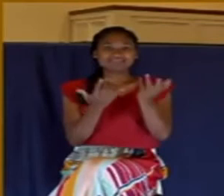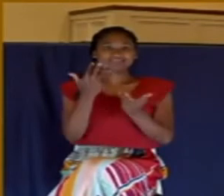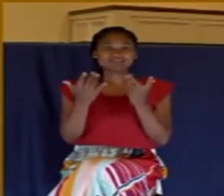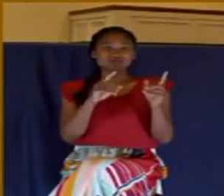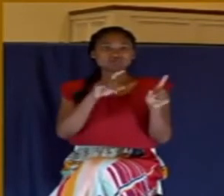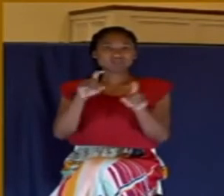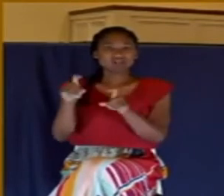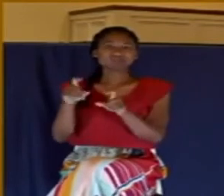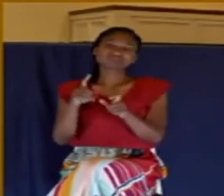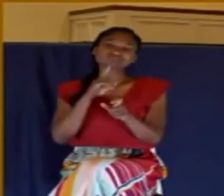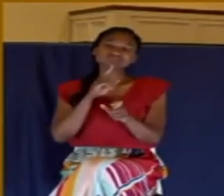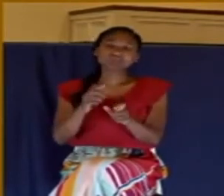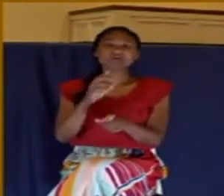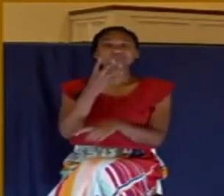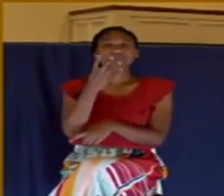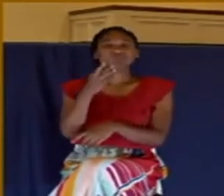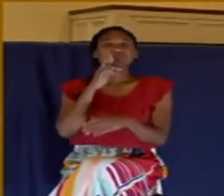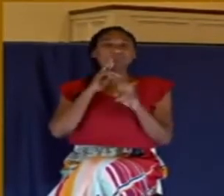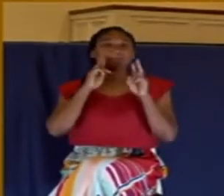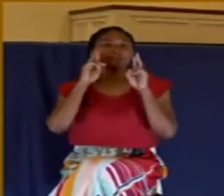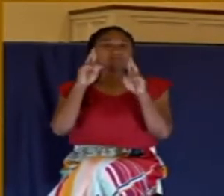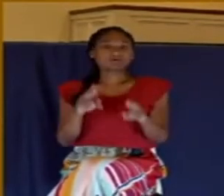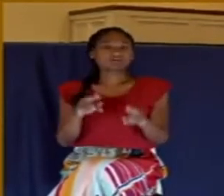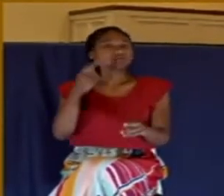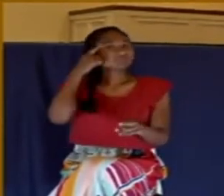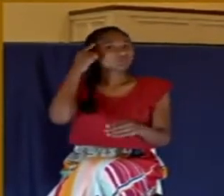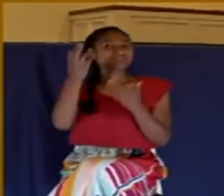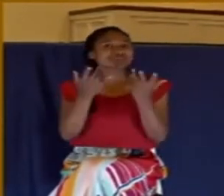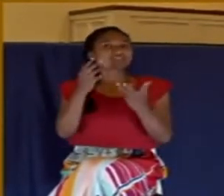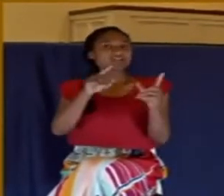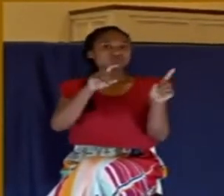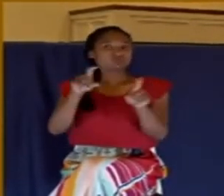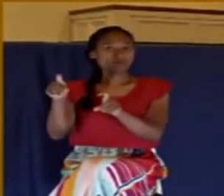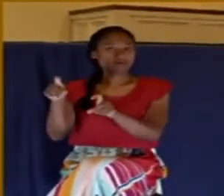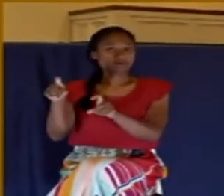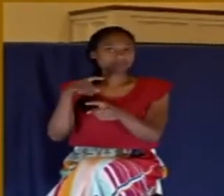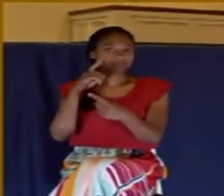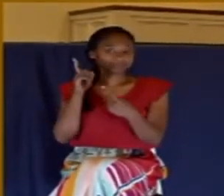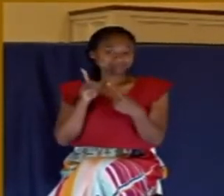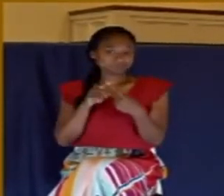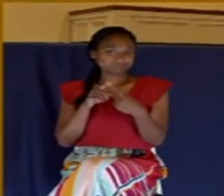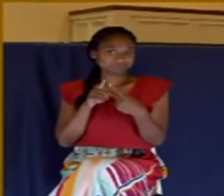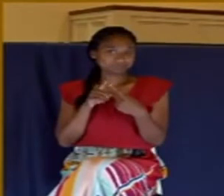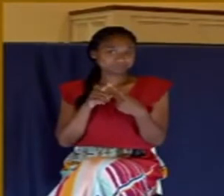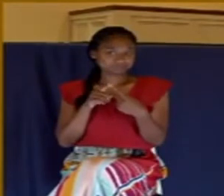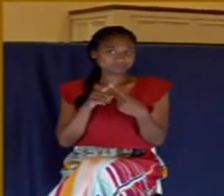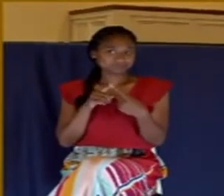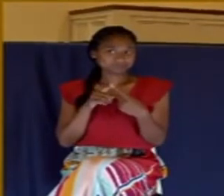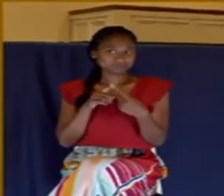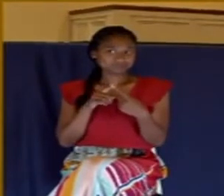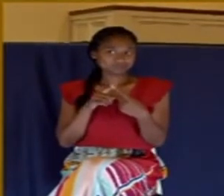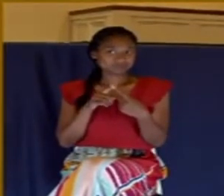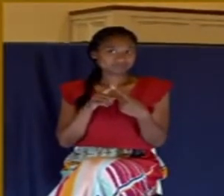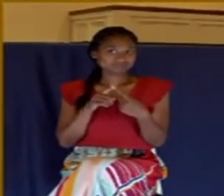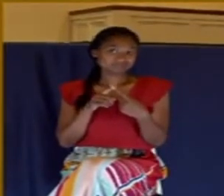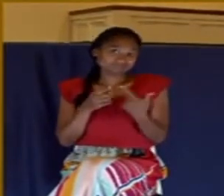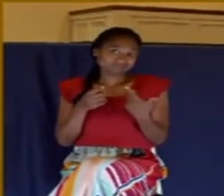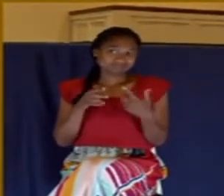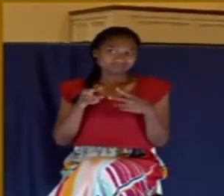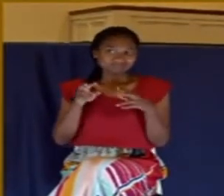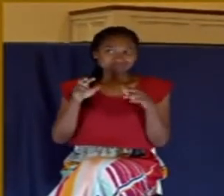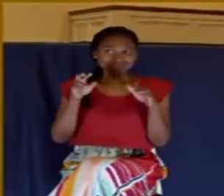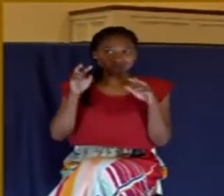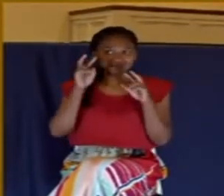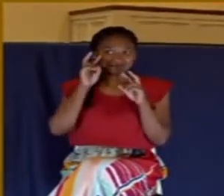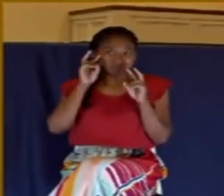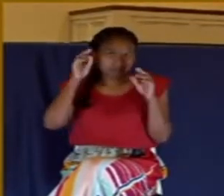four responses to the fiery trial. And here's the first one. Number one, if you're taking notes, just write down, expect it. Number one,